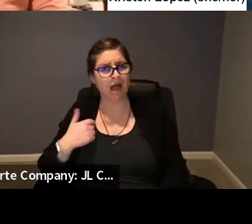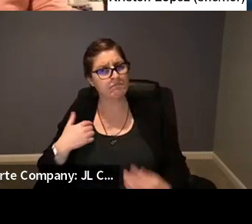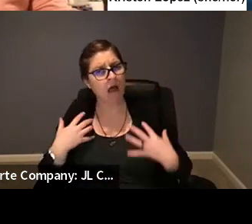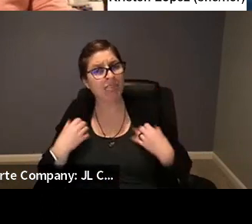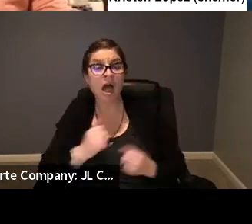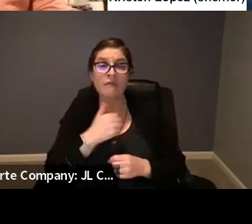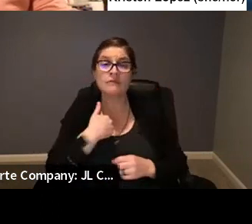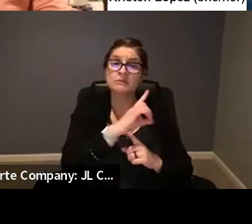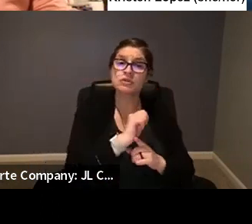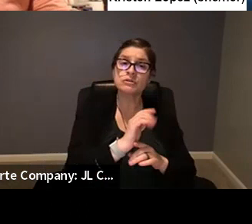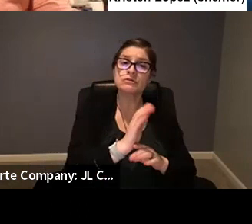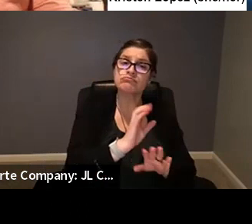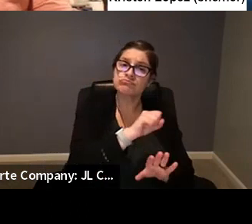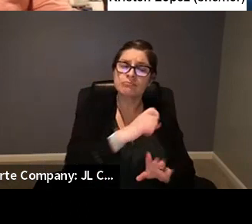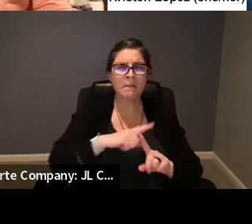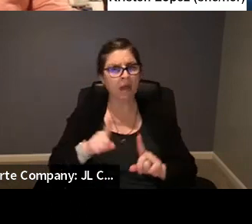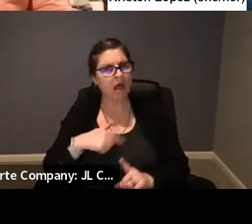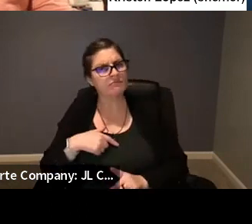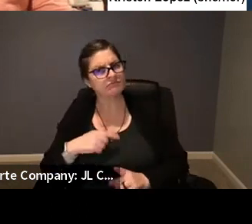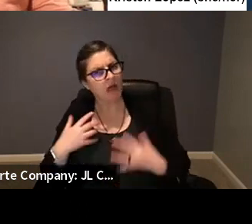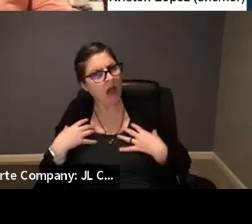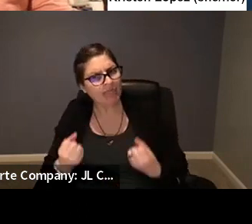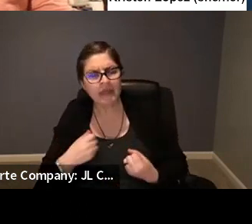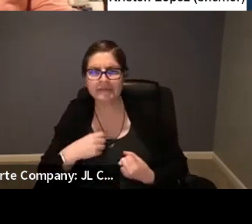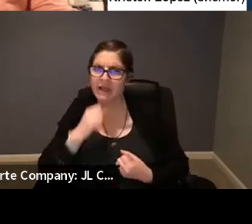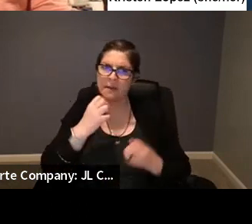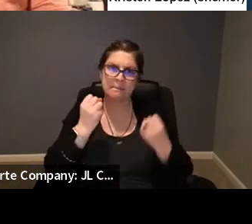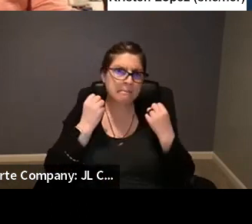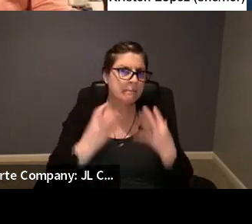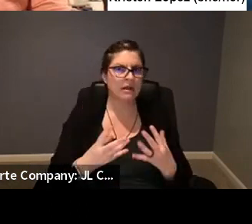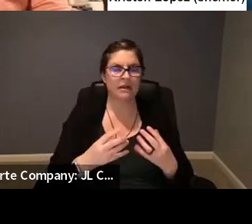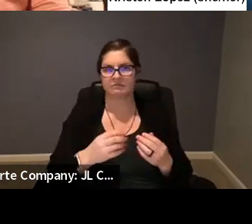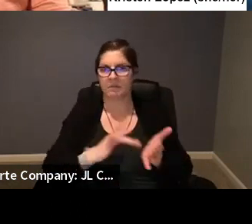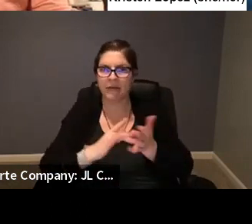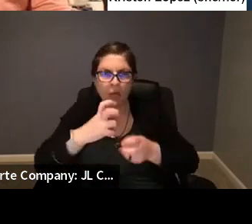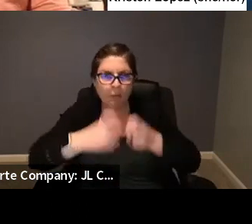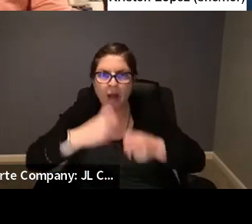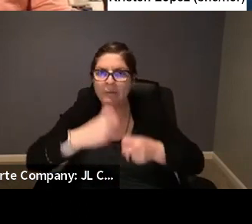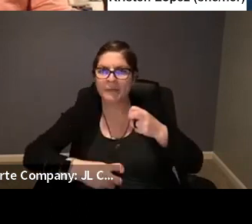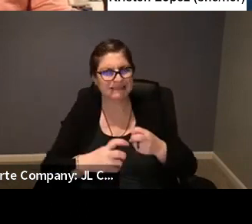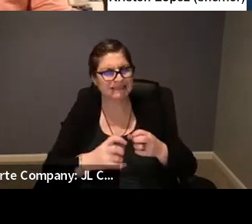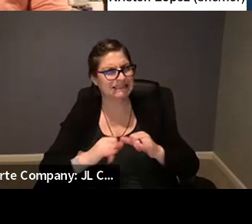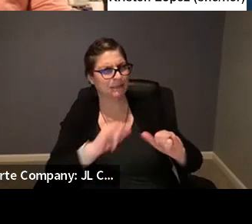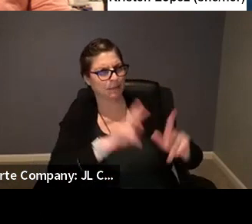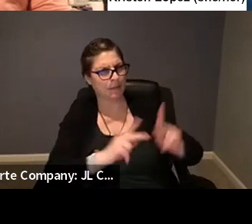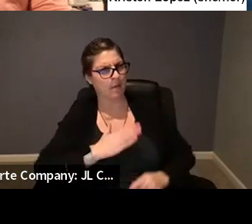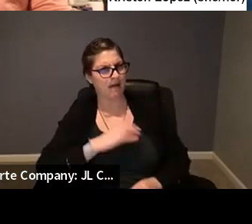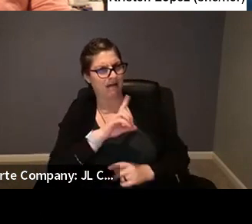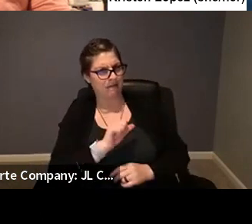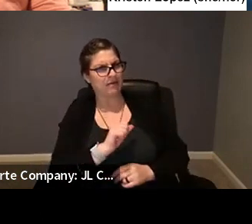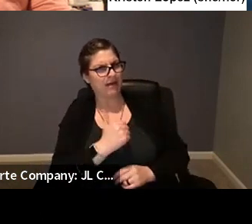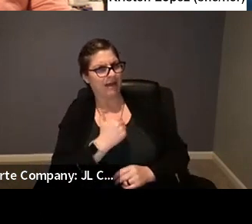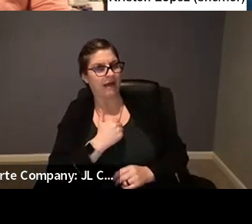know, I don't have a lot of the medical problems that people with my disability have. And then also I think are